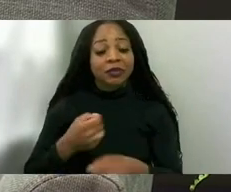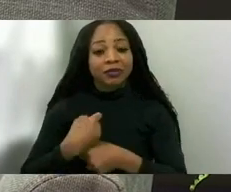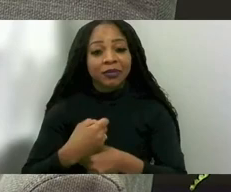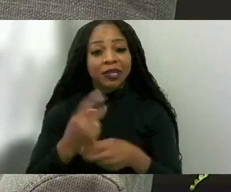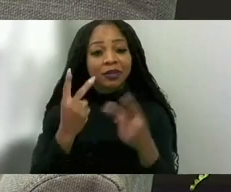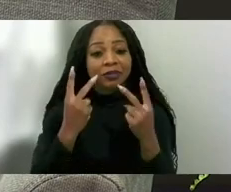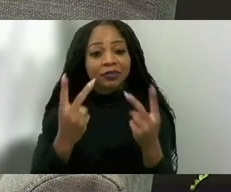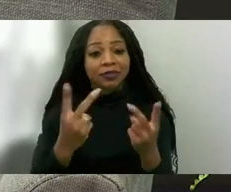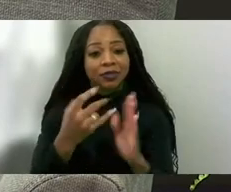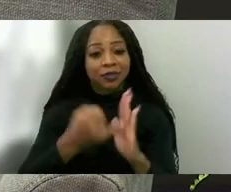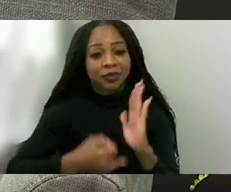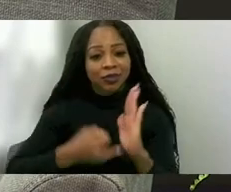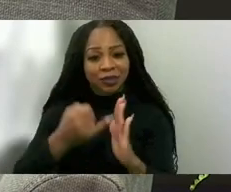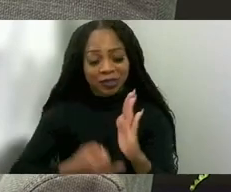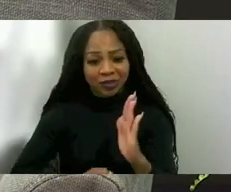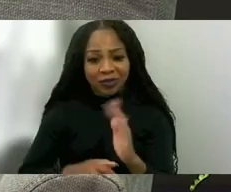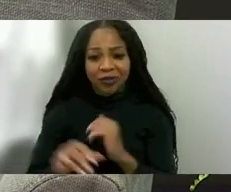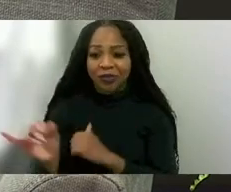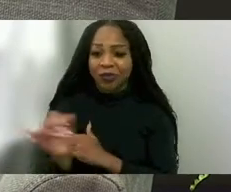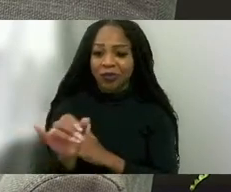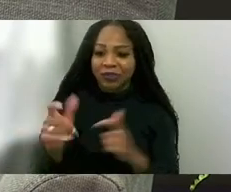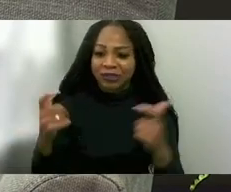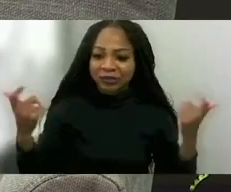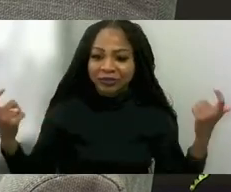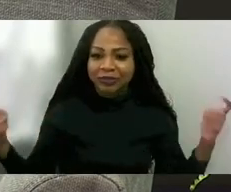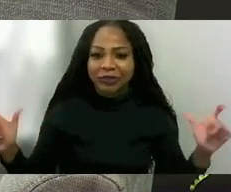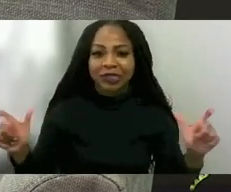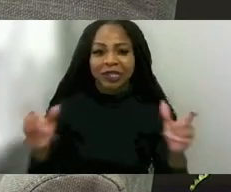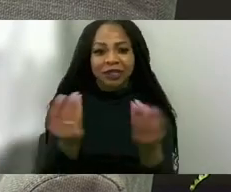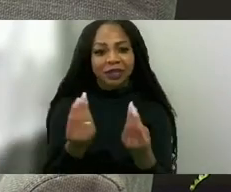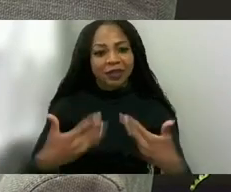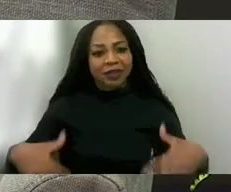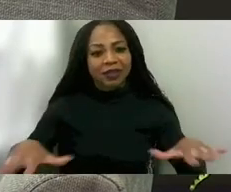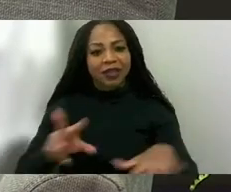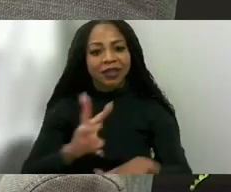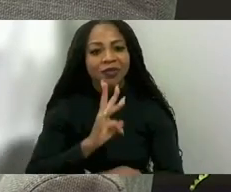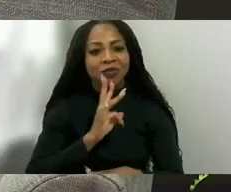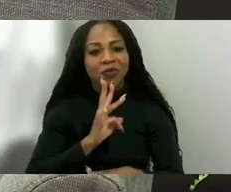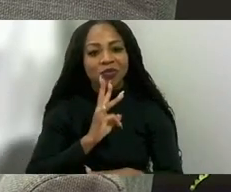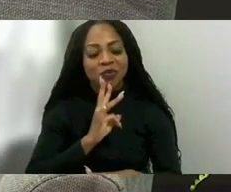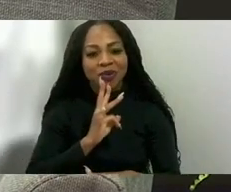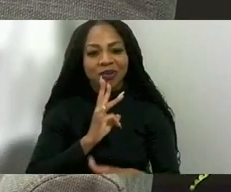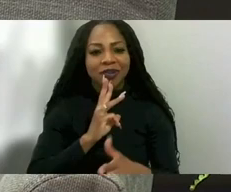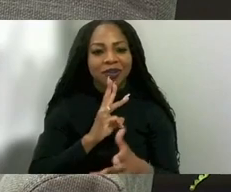makes gigantic land and water-based